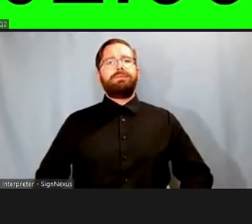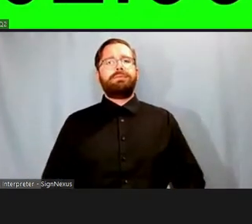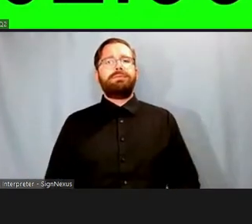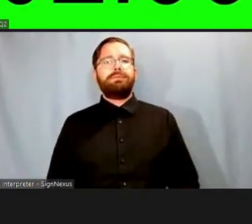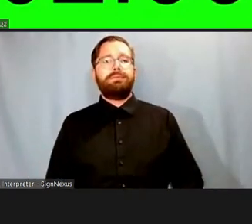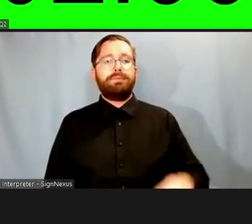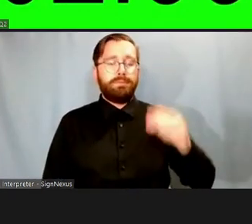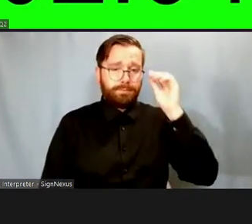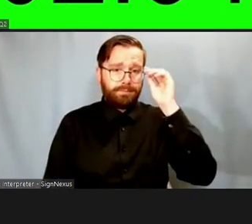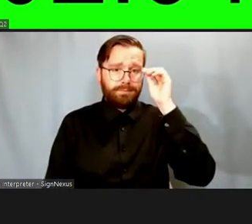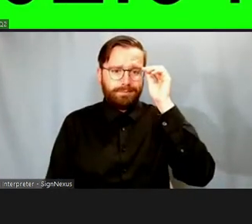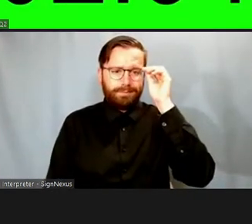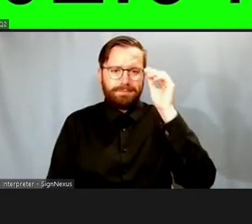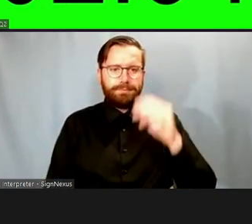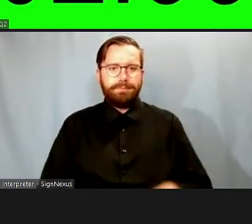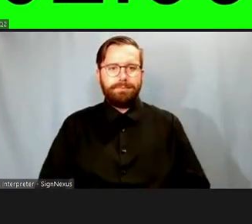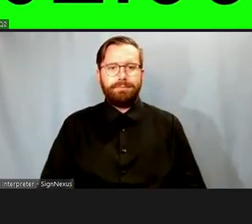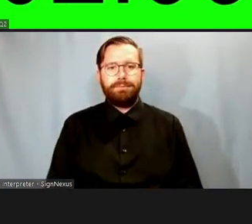sorry again